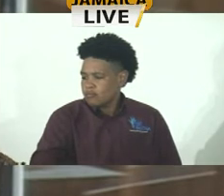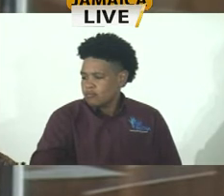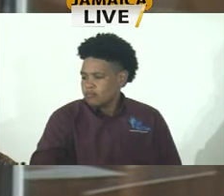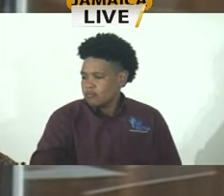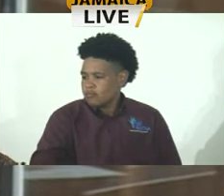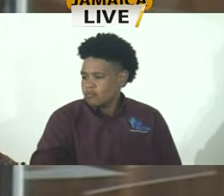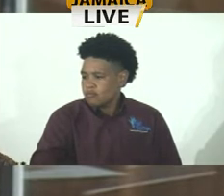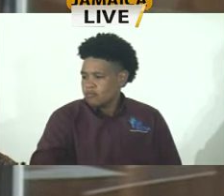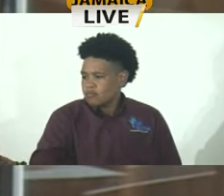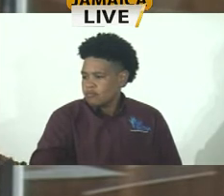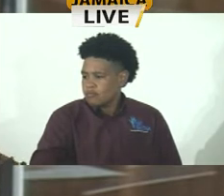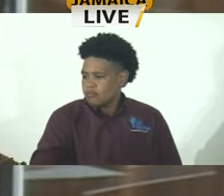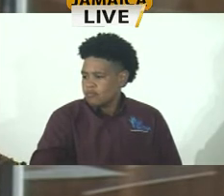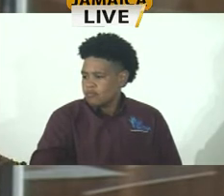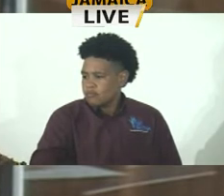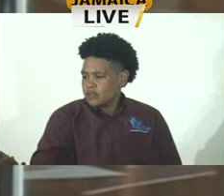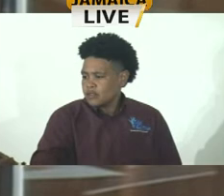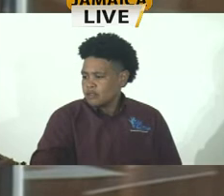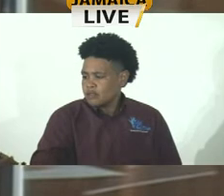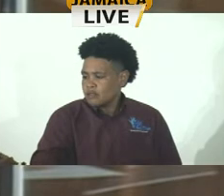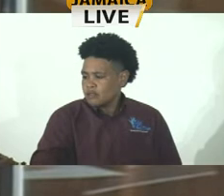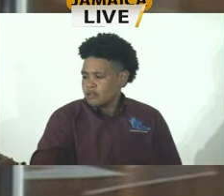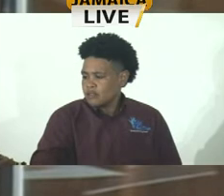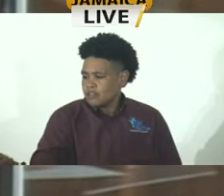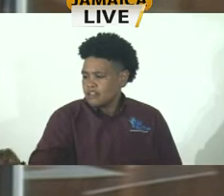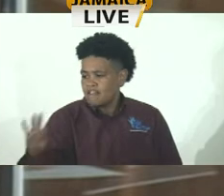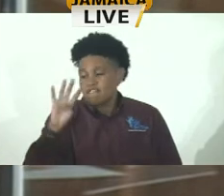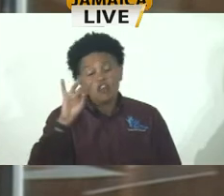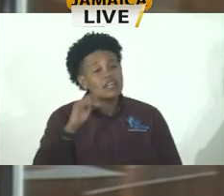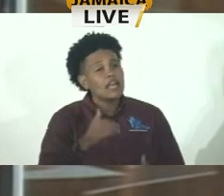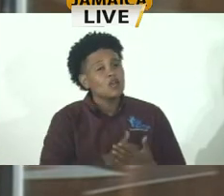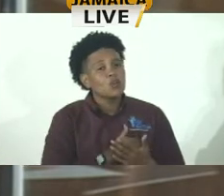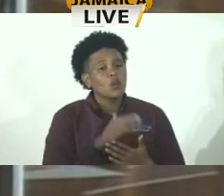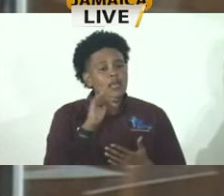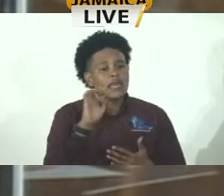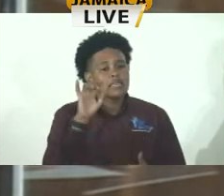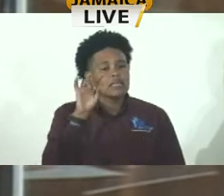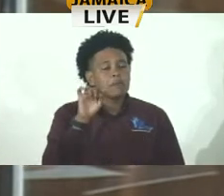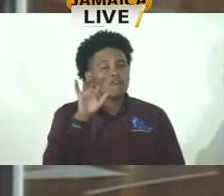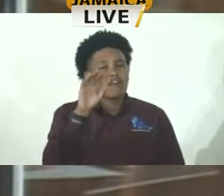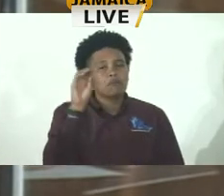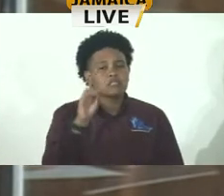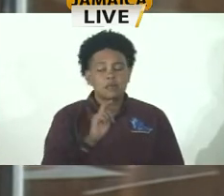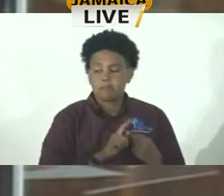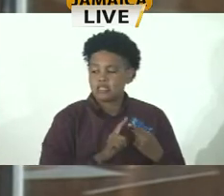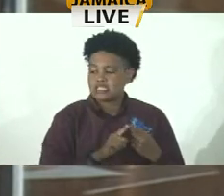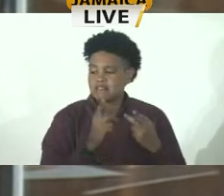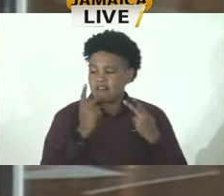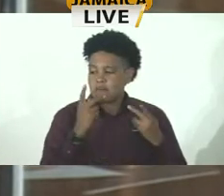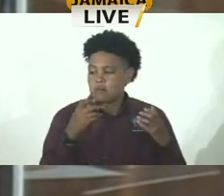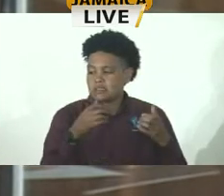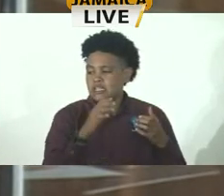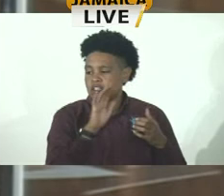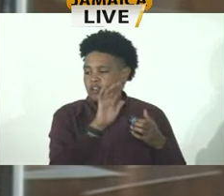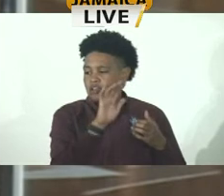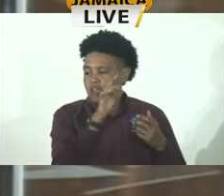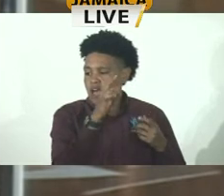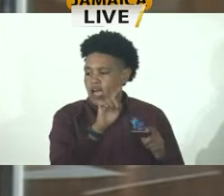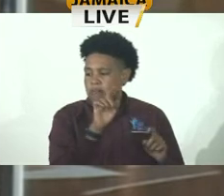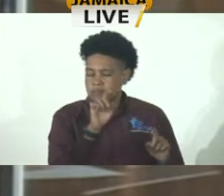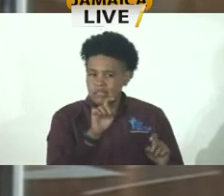cases 8.5 percent positivity of the public sector uh